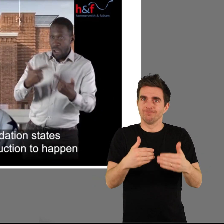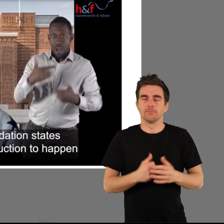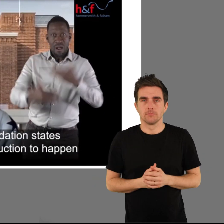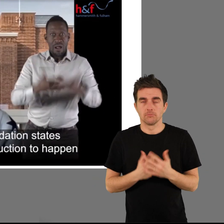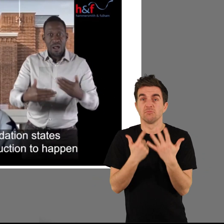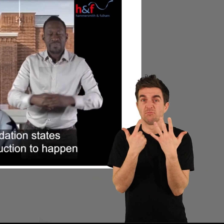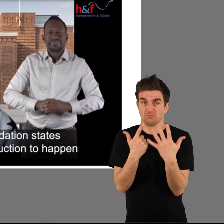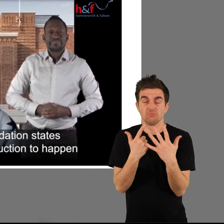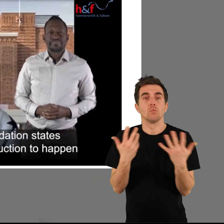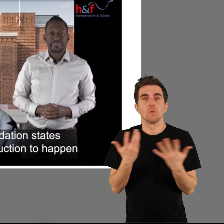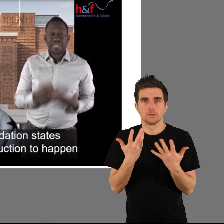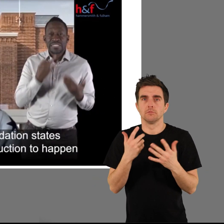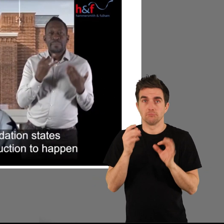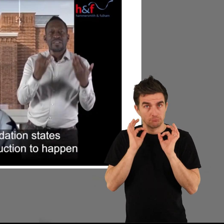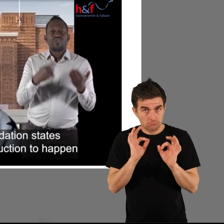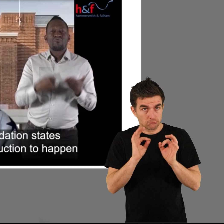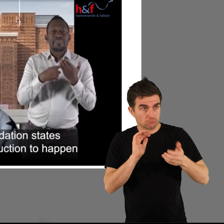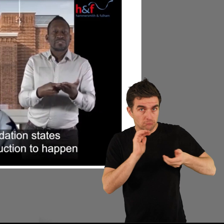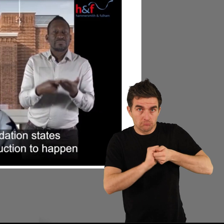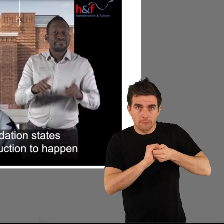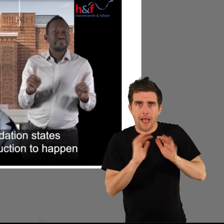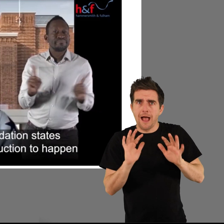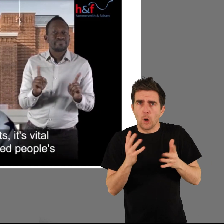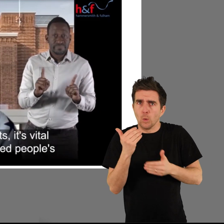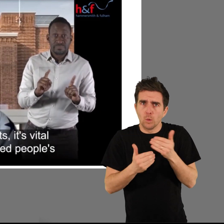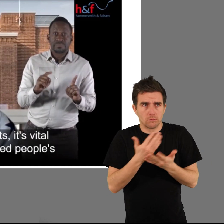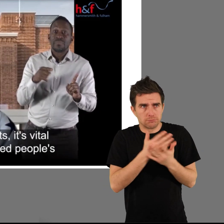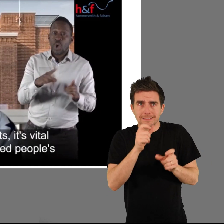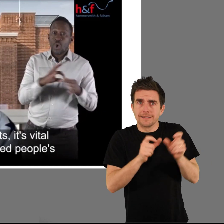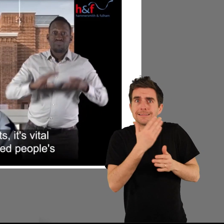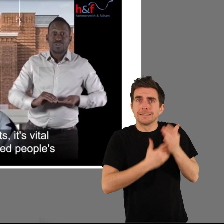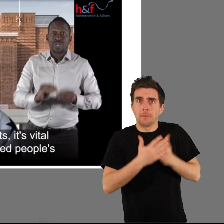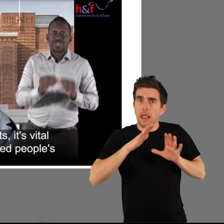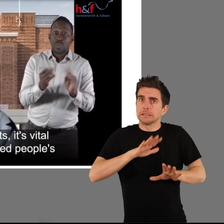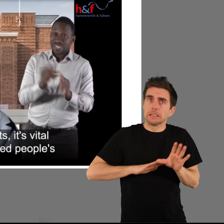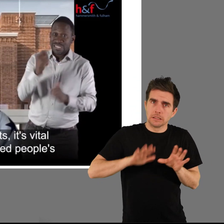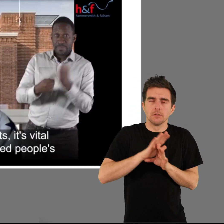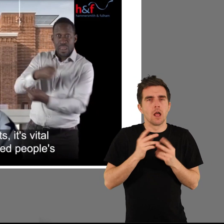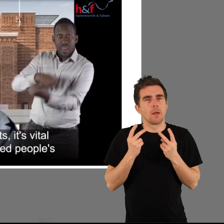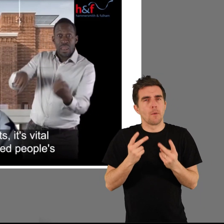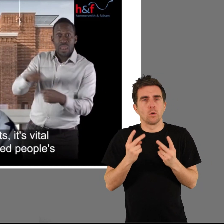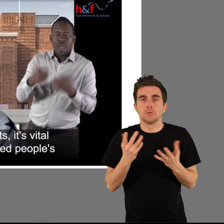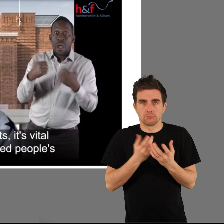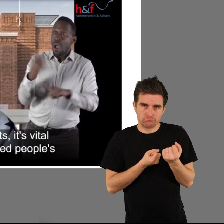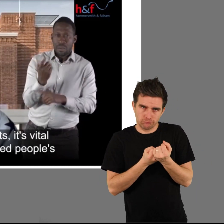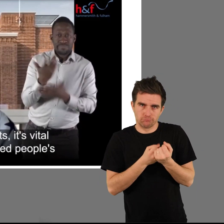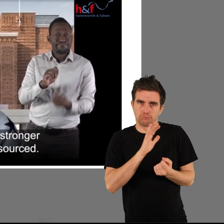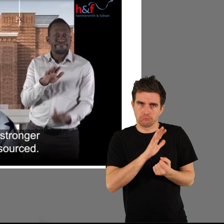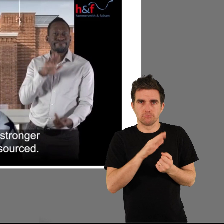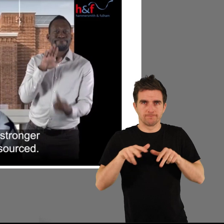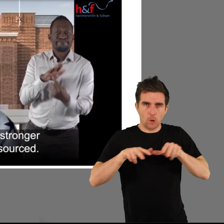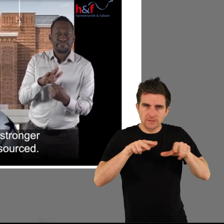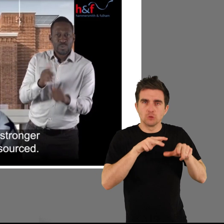The seventh recommendation states that for successful co-production to happen with disabled residents, it's vital to support local disabled